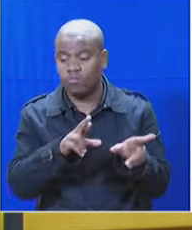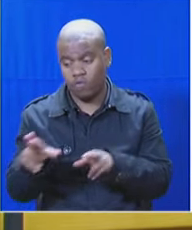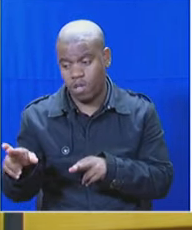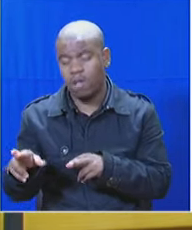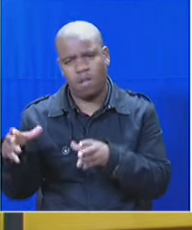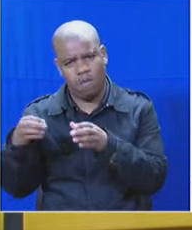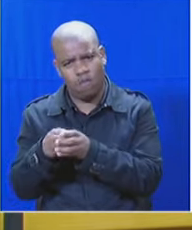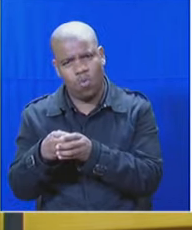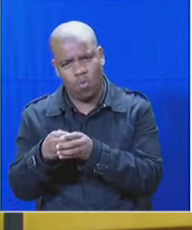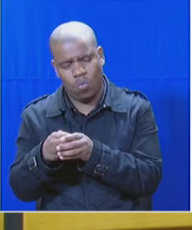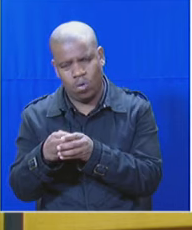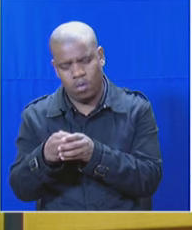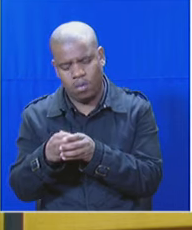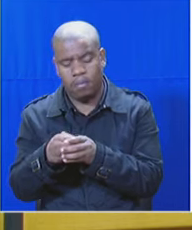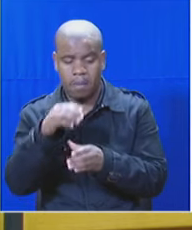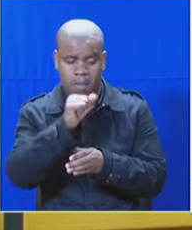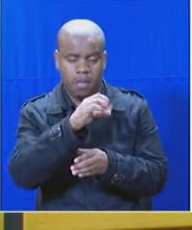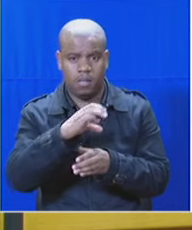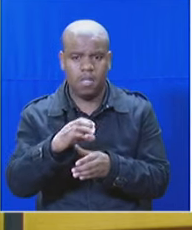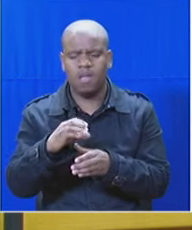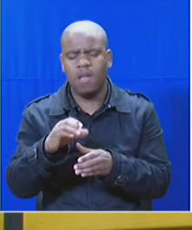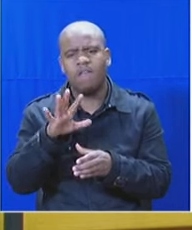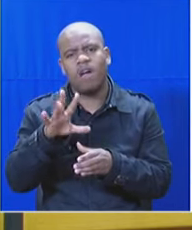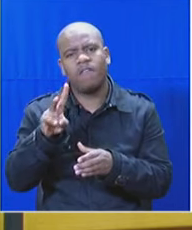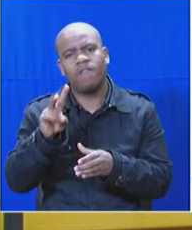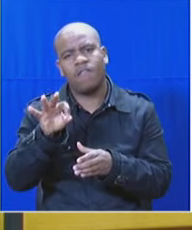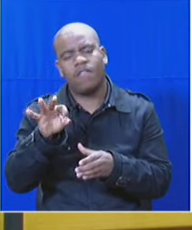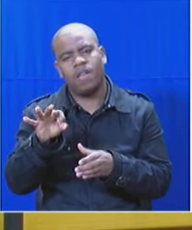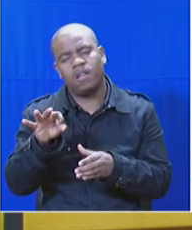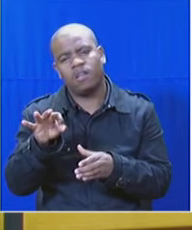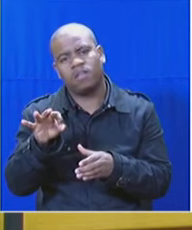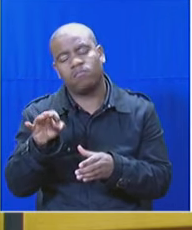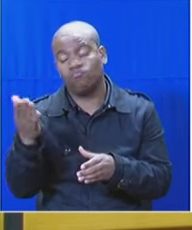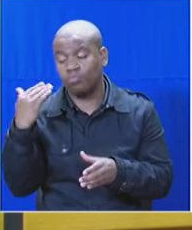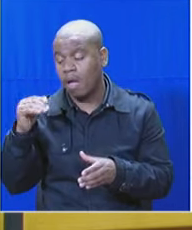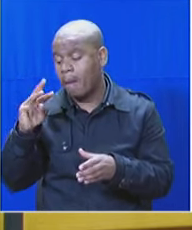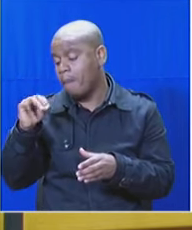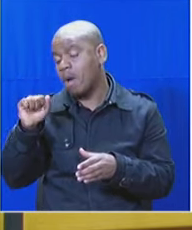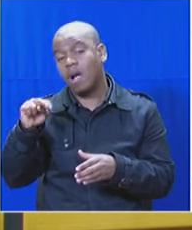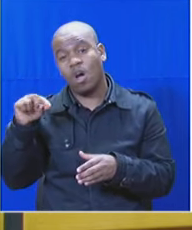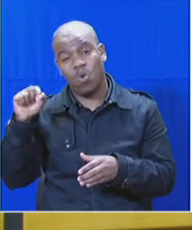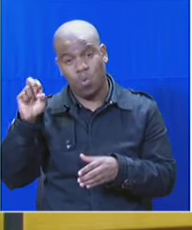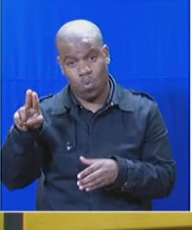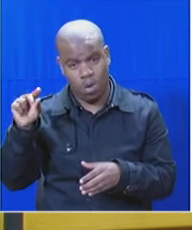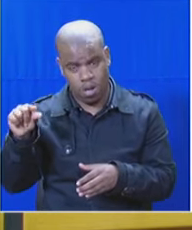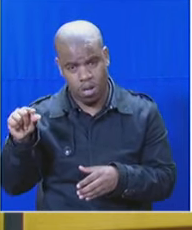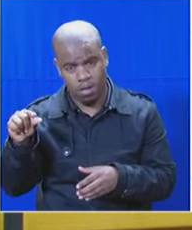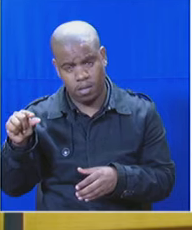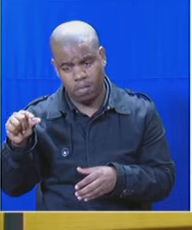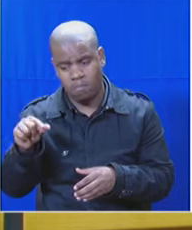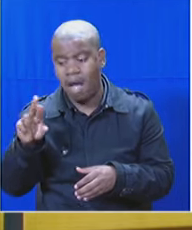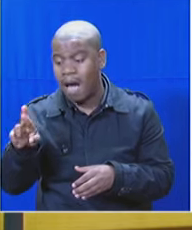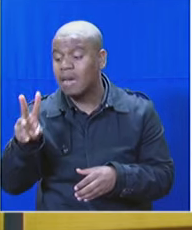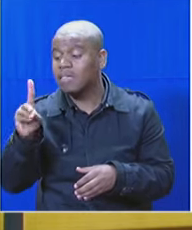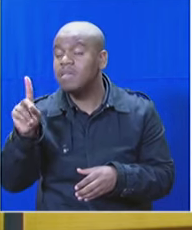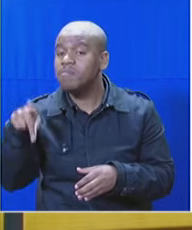few, the ANC's 53rd Conference Resolutions of Mangaung, 2012, the Reconstruction and Development Plan,